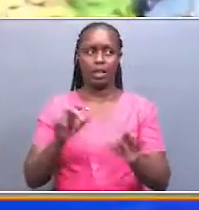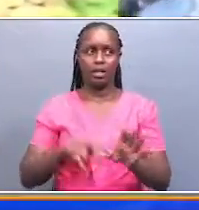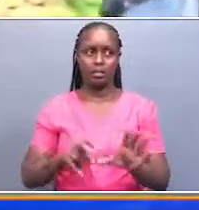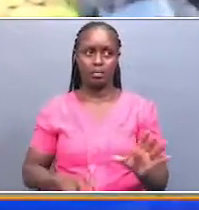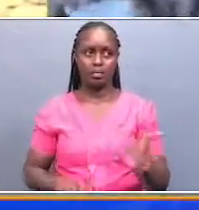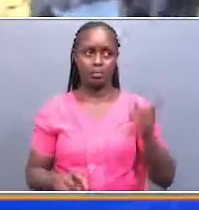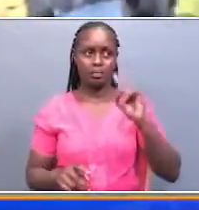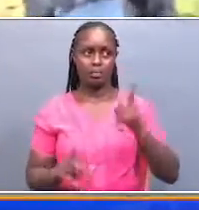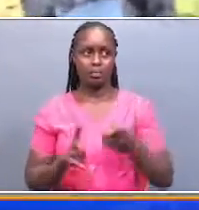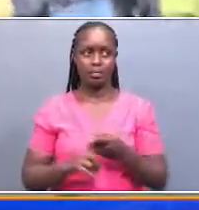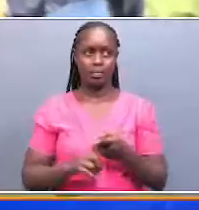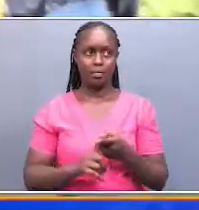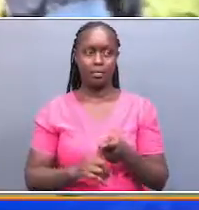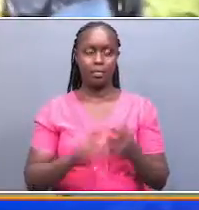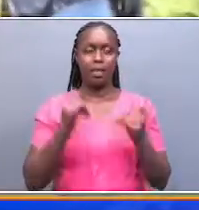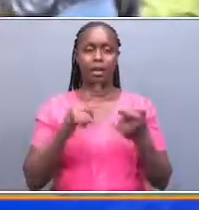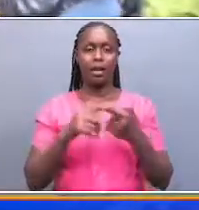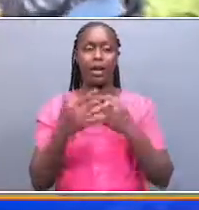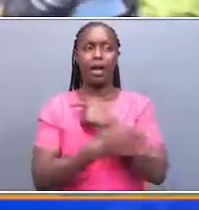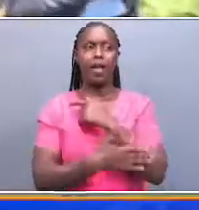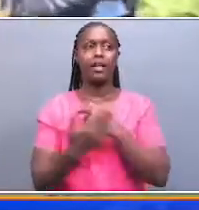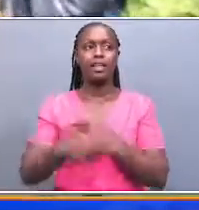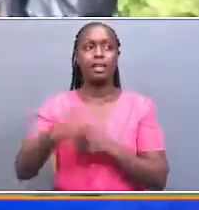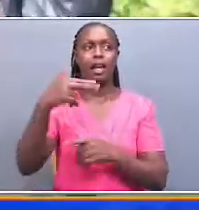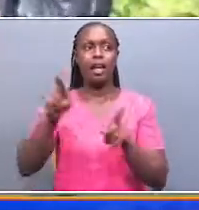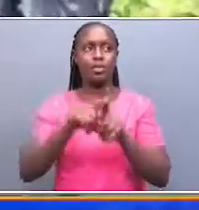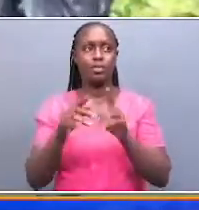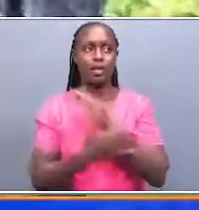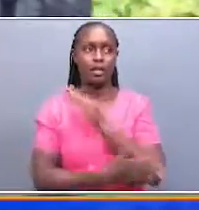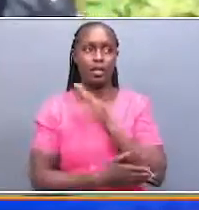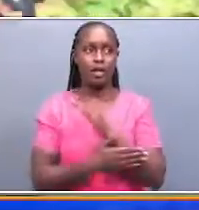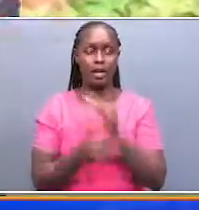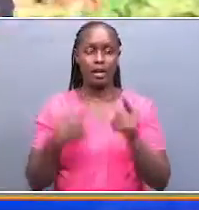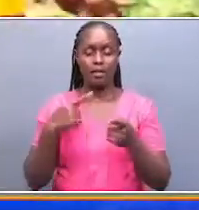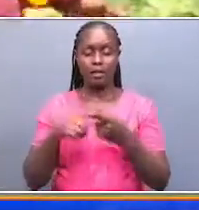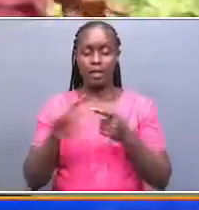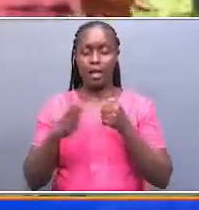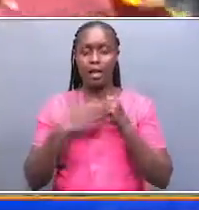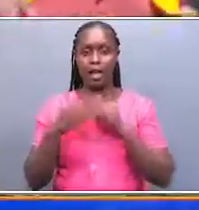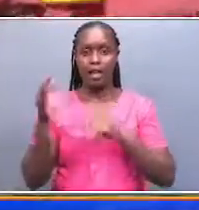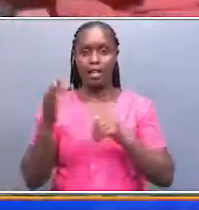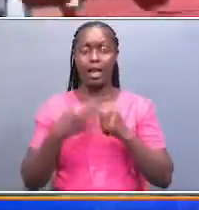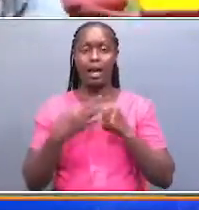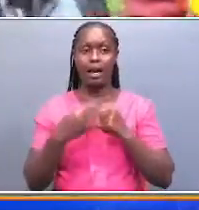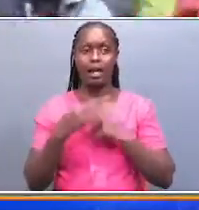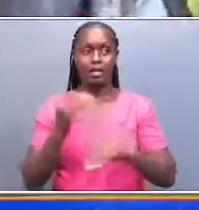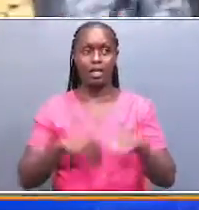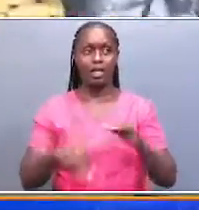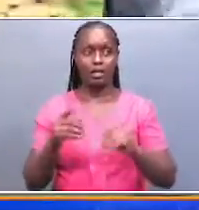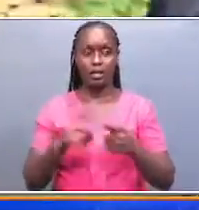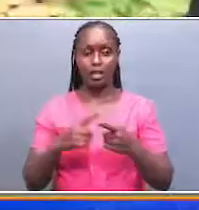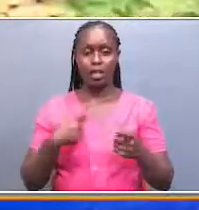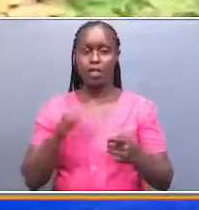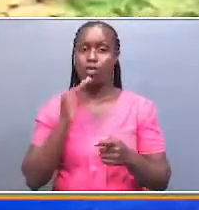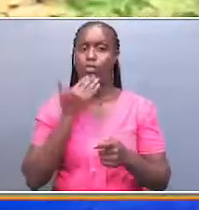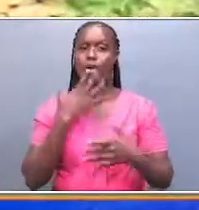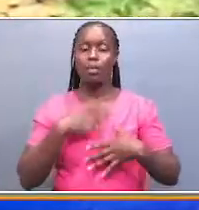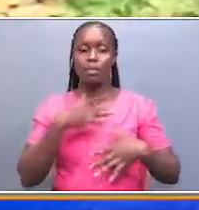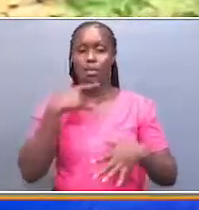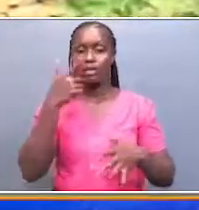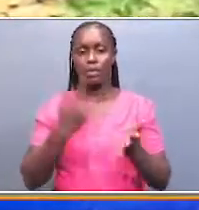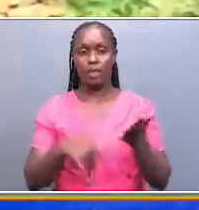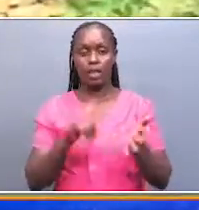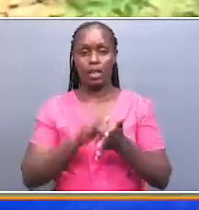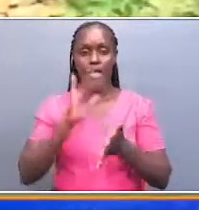Political tension is high in the country as the country approaches the 9th August election. The Mulembe Nation now says they shall not